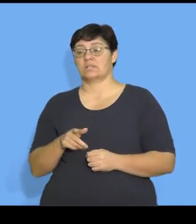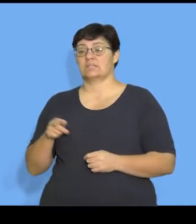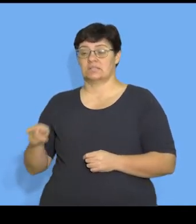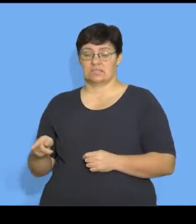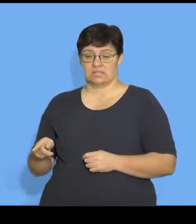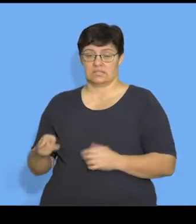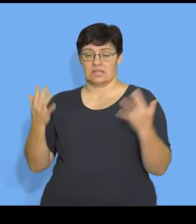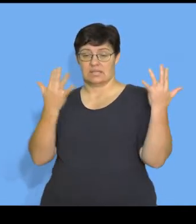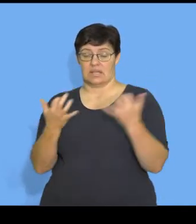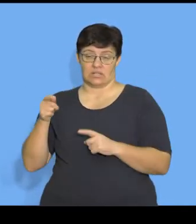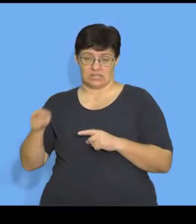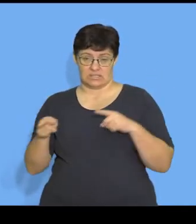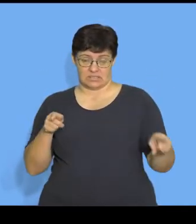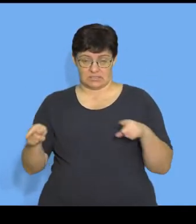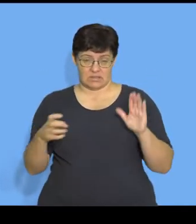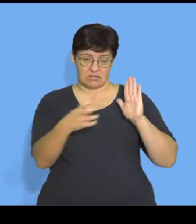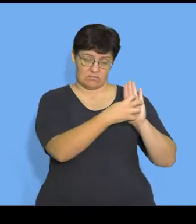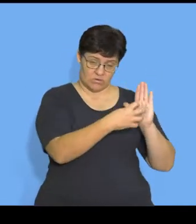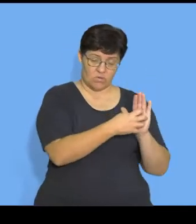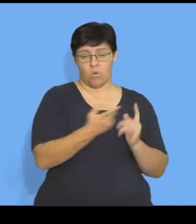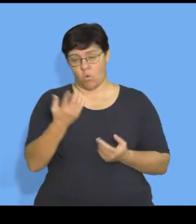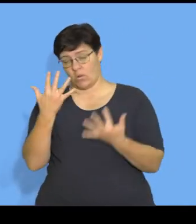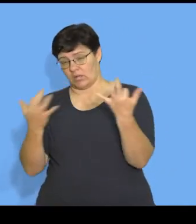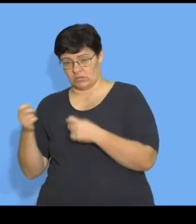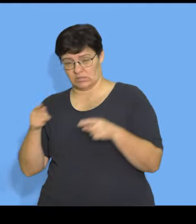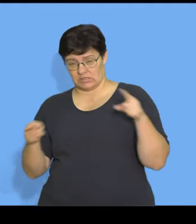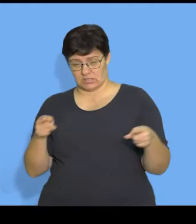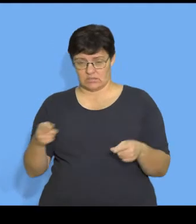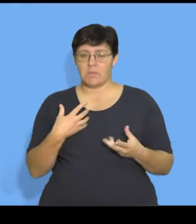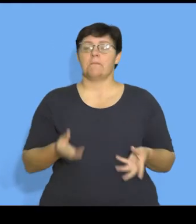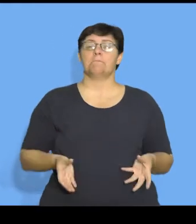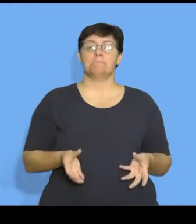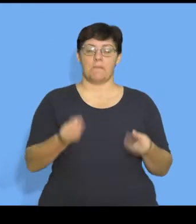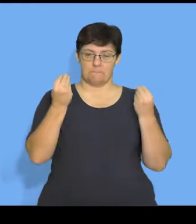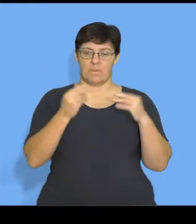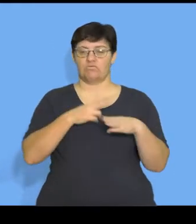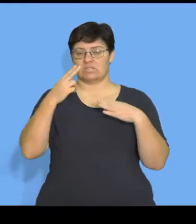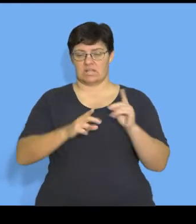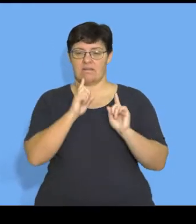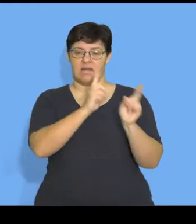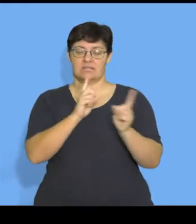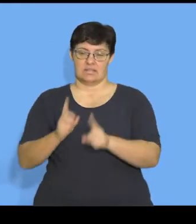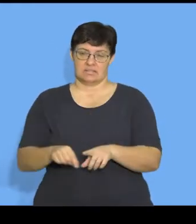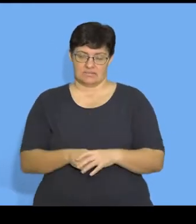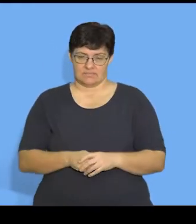a calculation. Either way, we get the same answer.